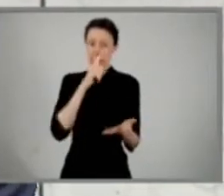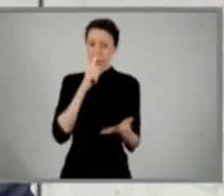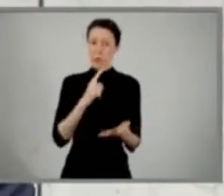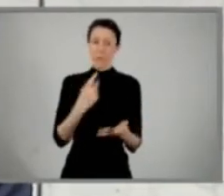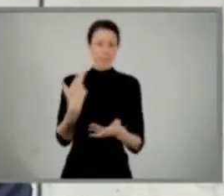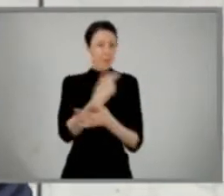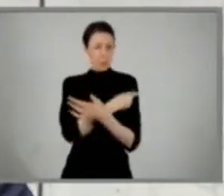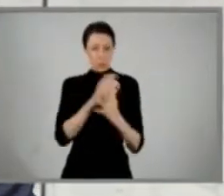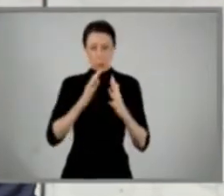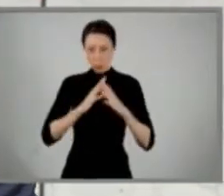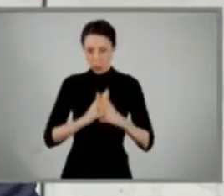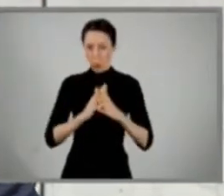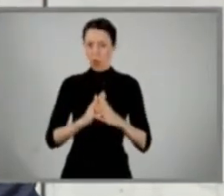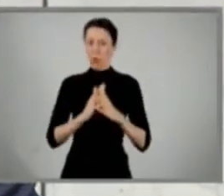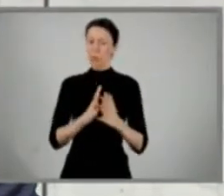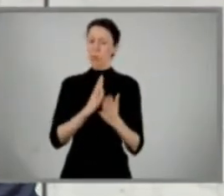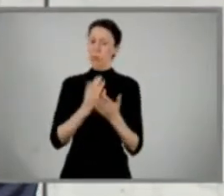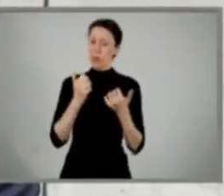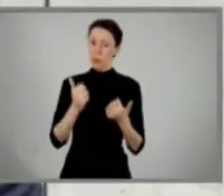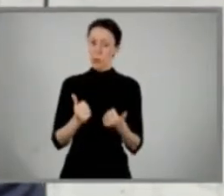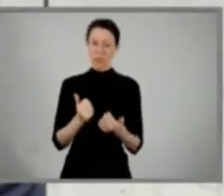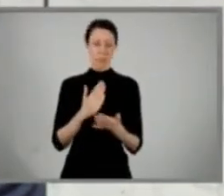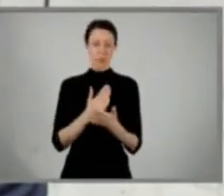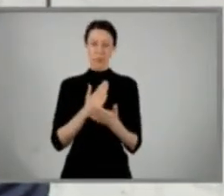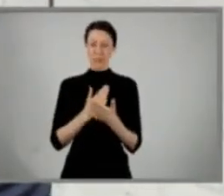necessary assurances about the safety of the